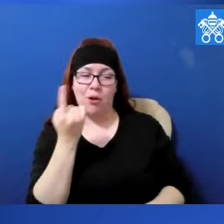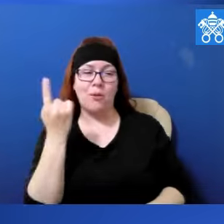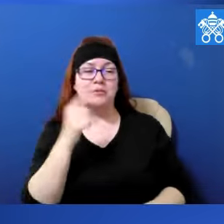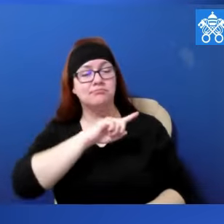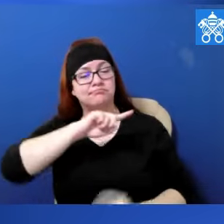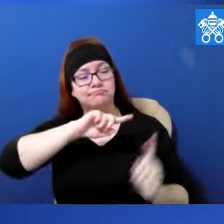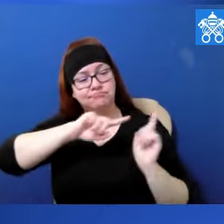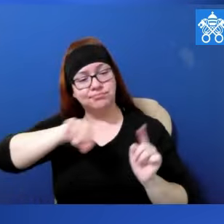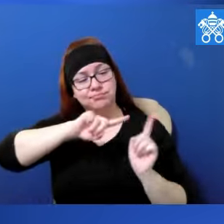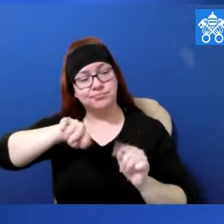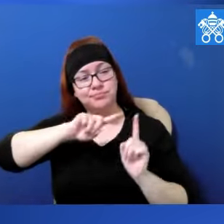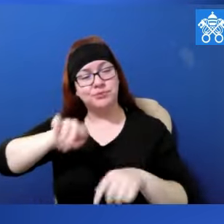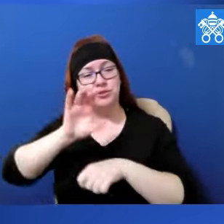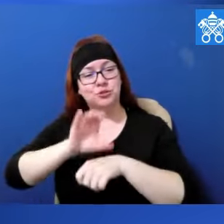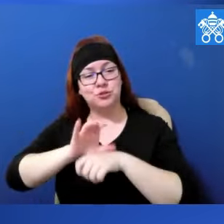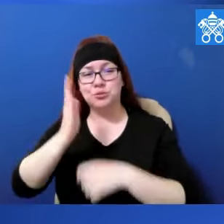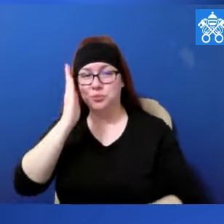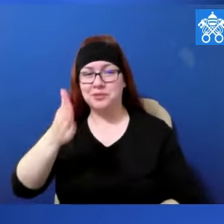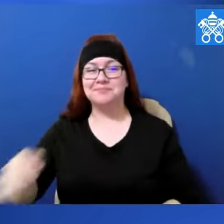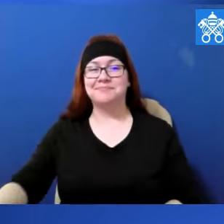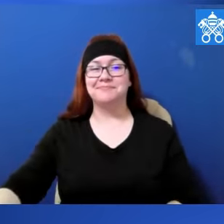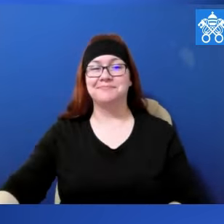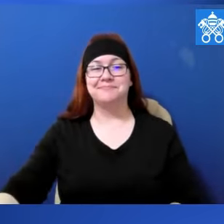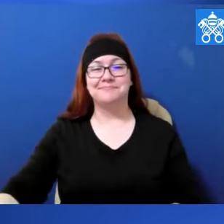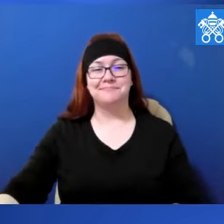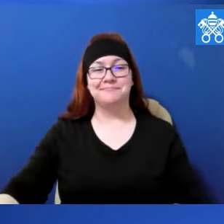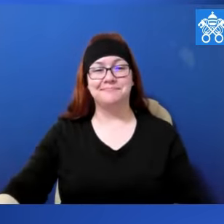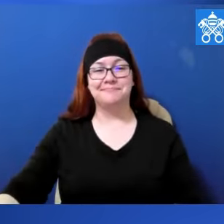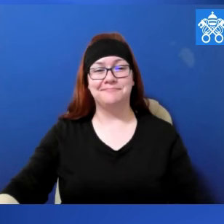always come back to church.